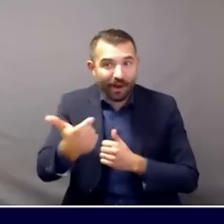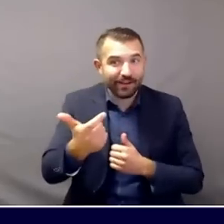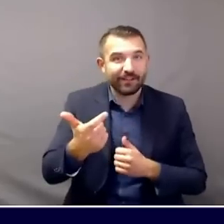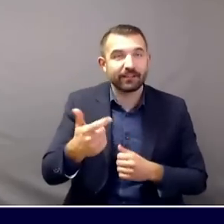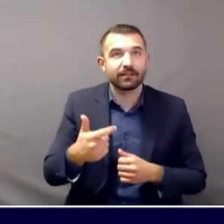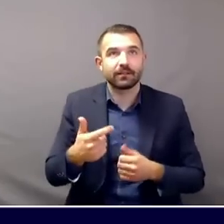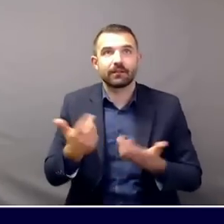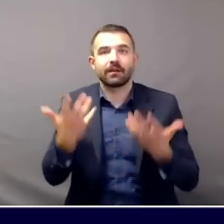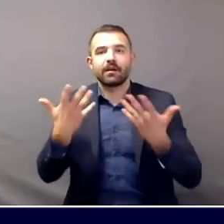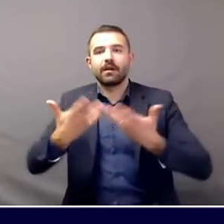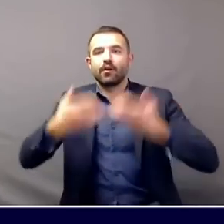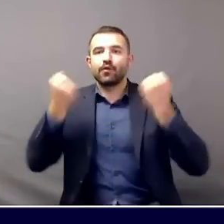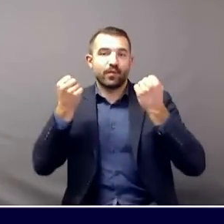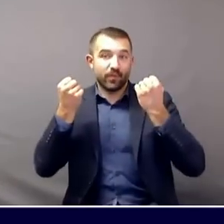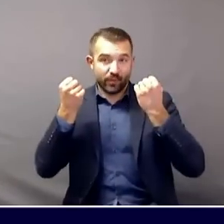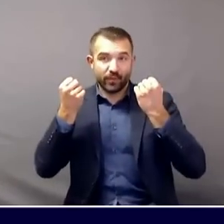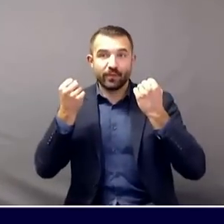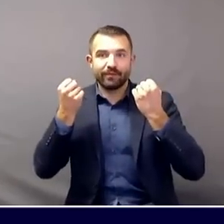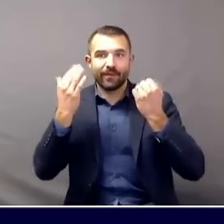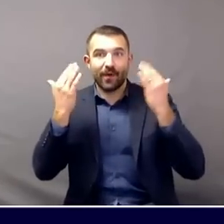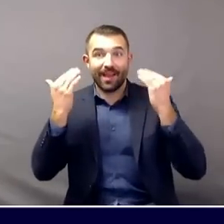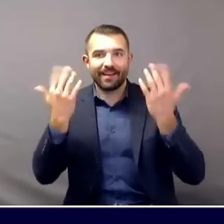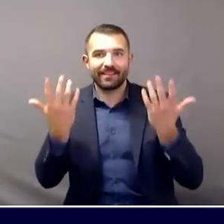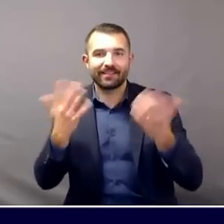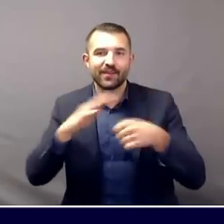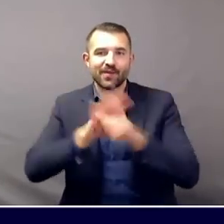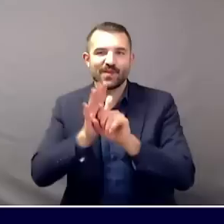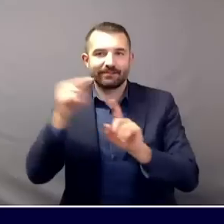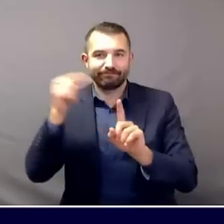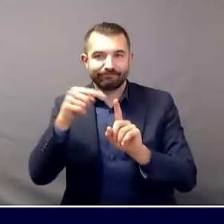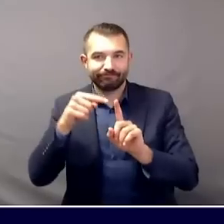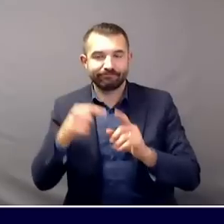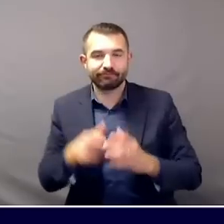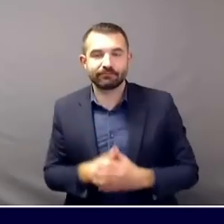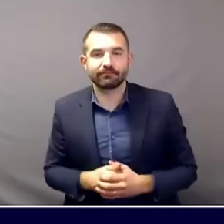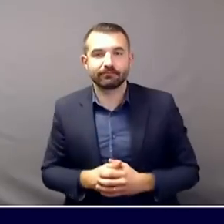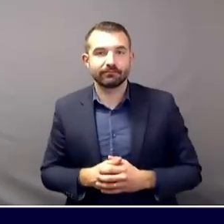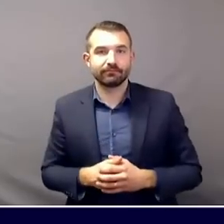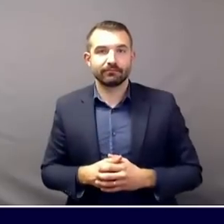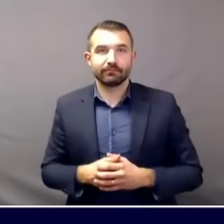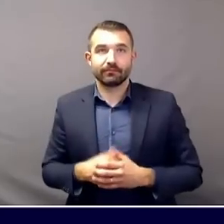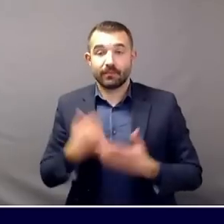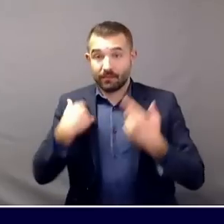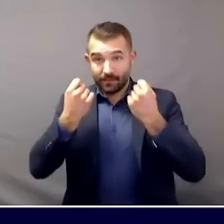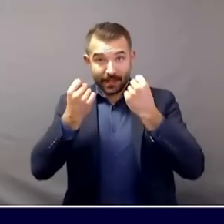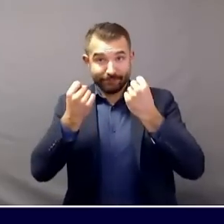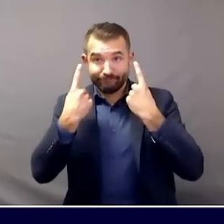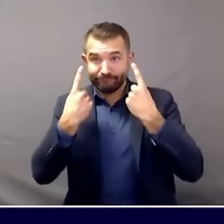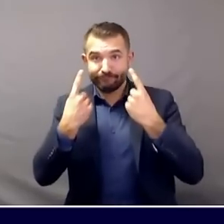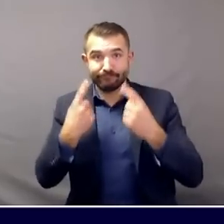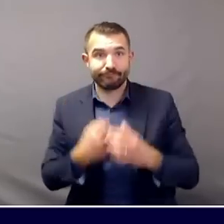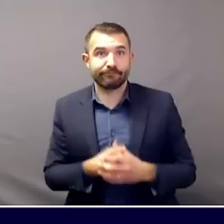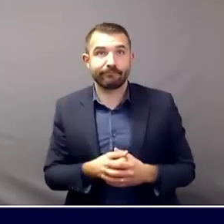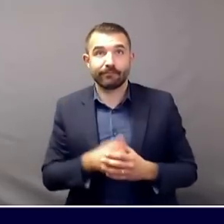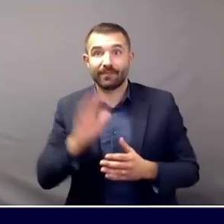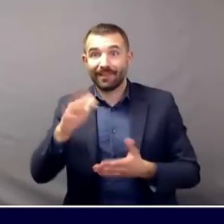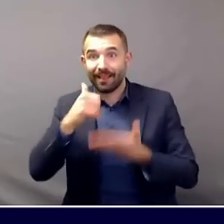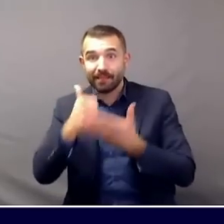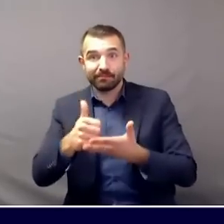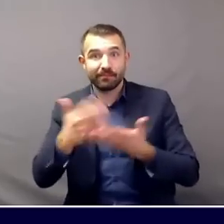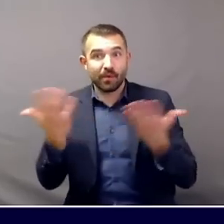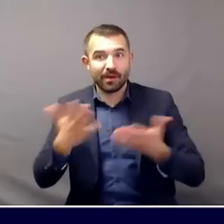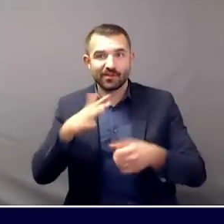that said, the work that we're doing does maintain other activities like keeping schools open, like keeping our stores